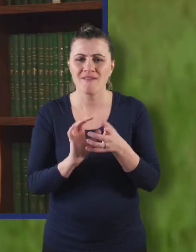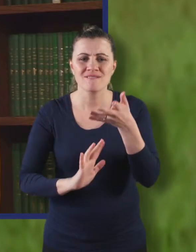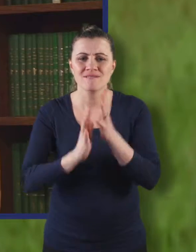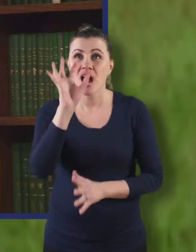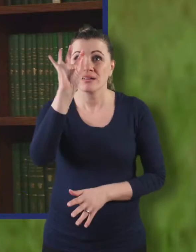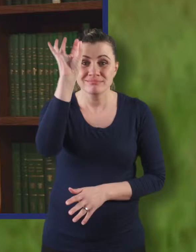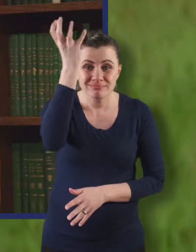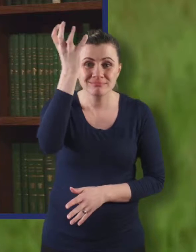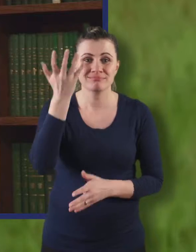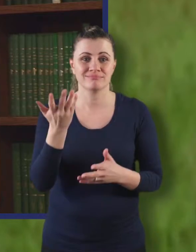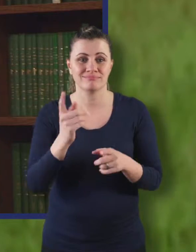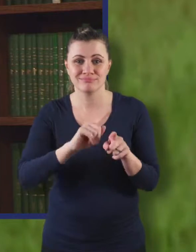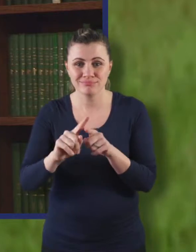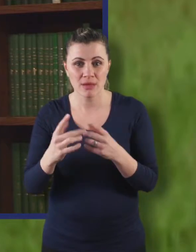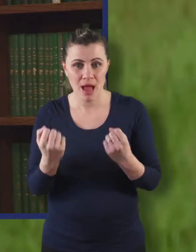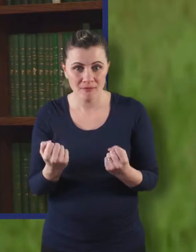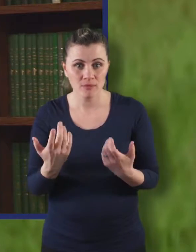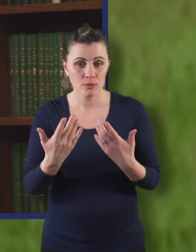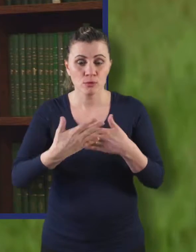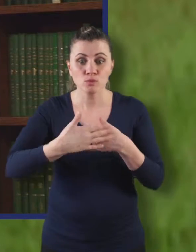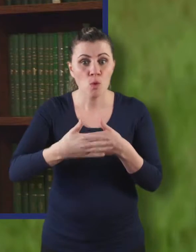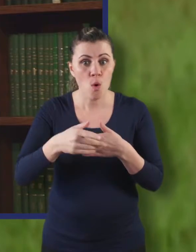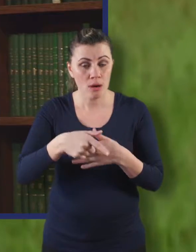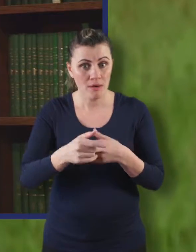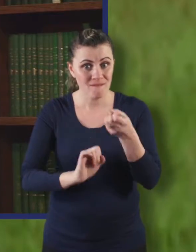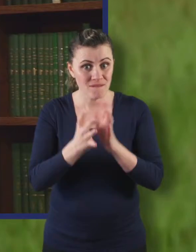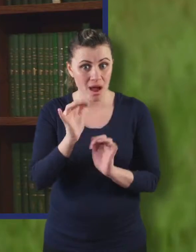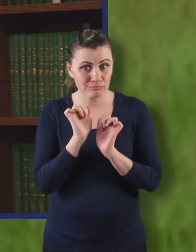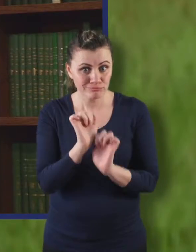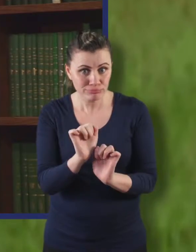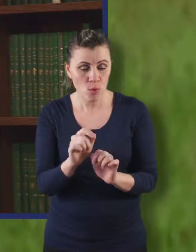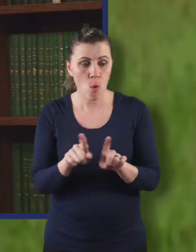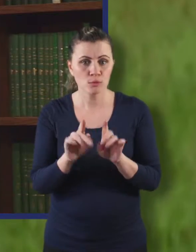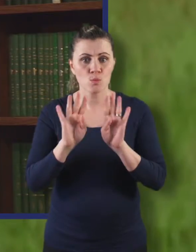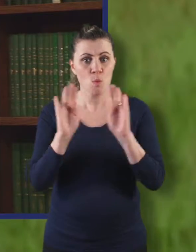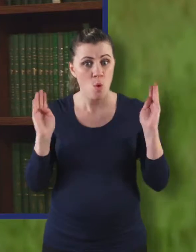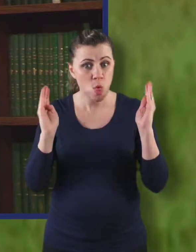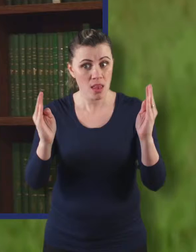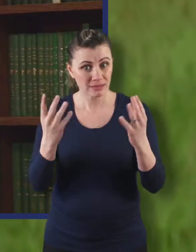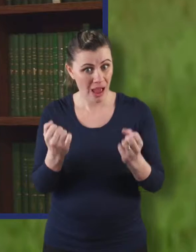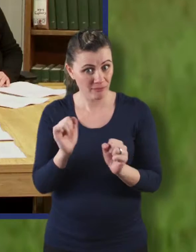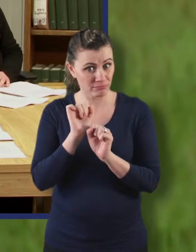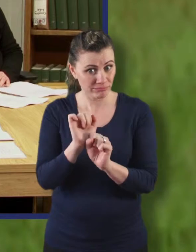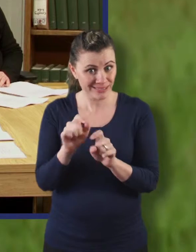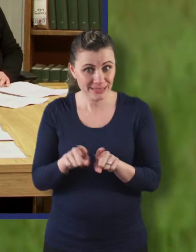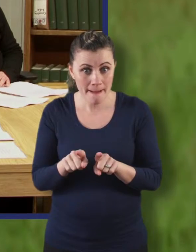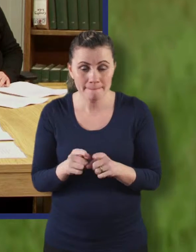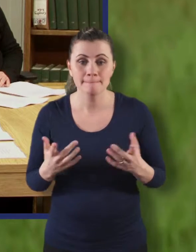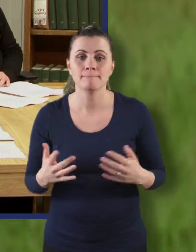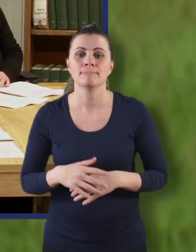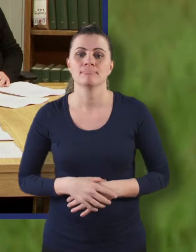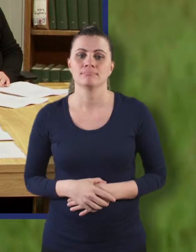sure that you know exactly what fire protection your space has. Do you have fire doors? Is there fireproofing in the